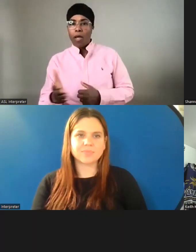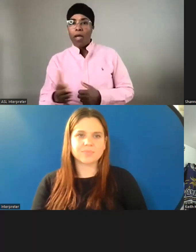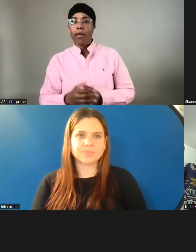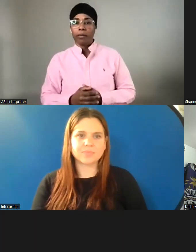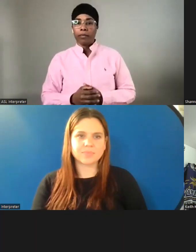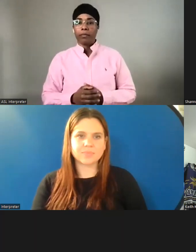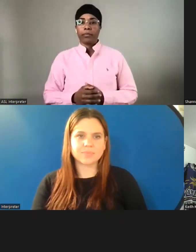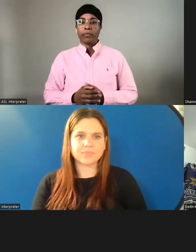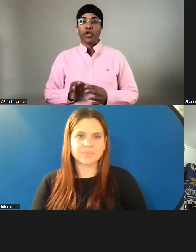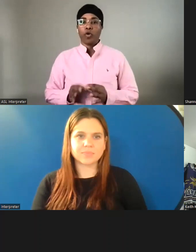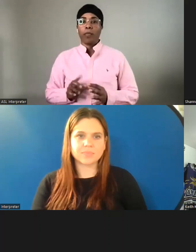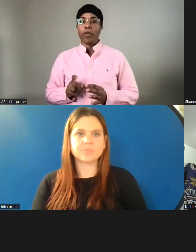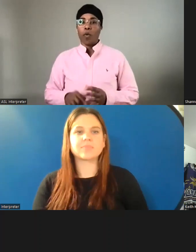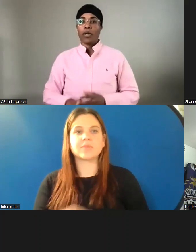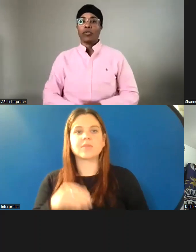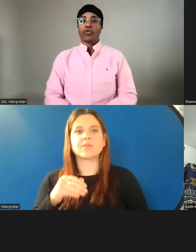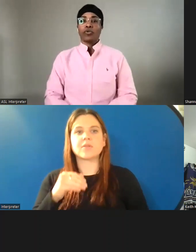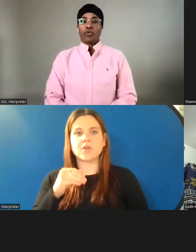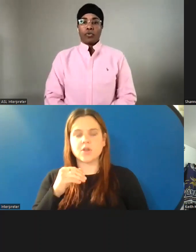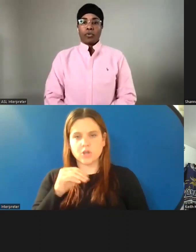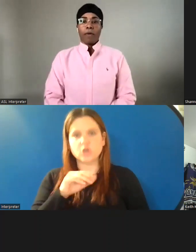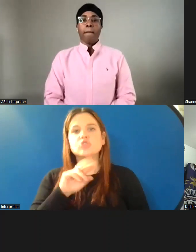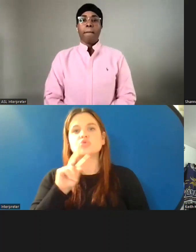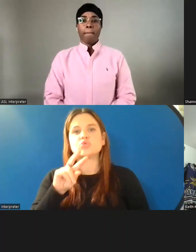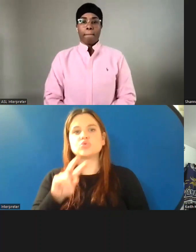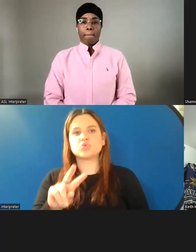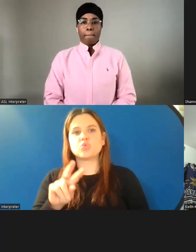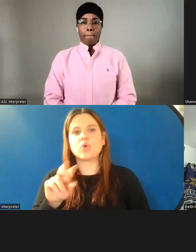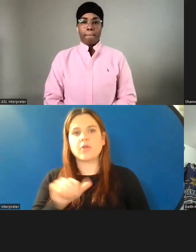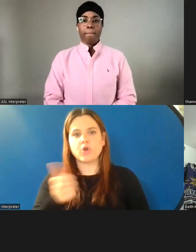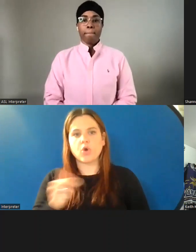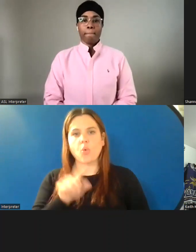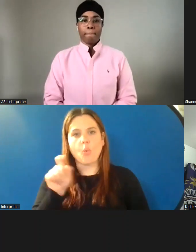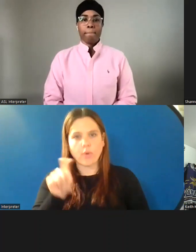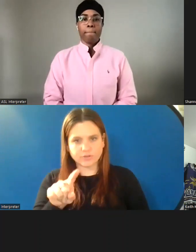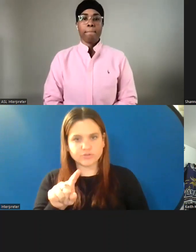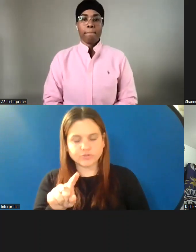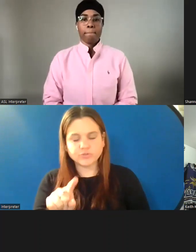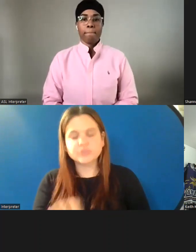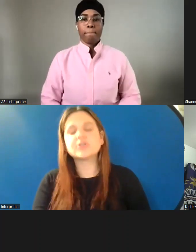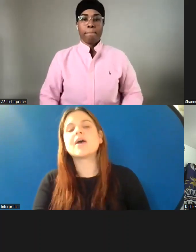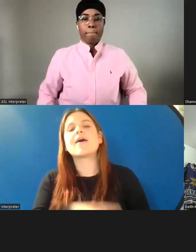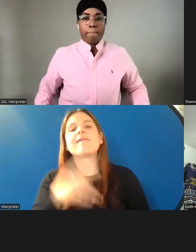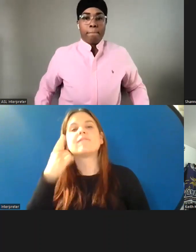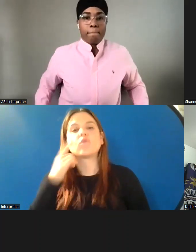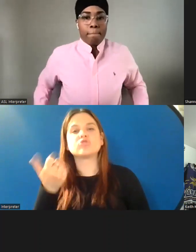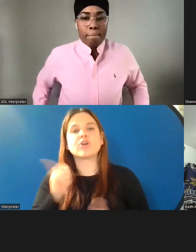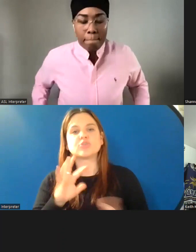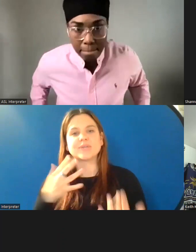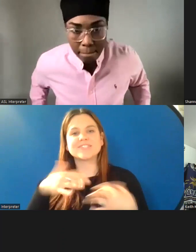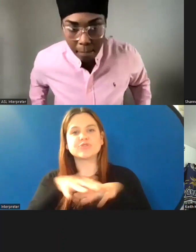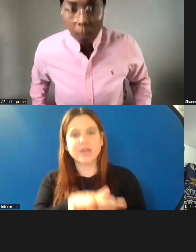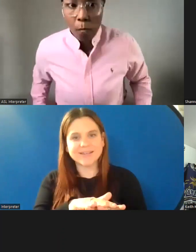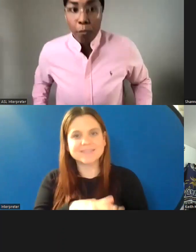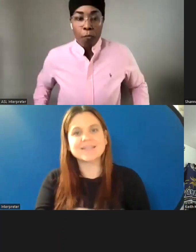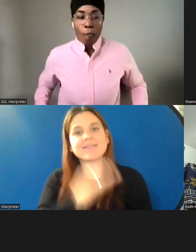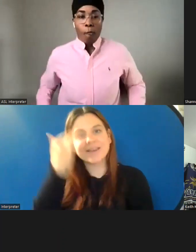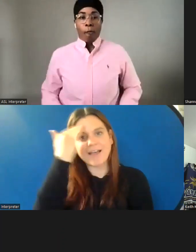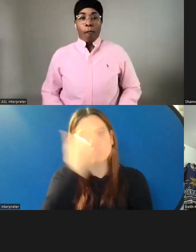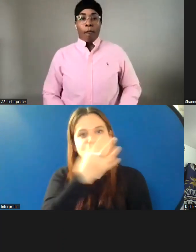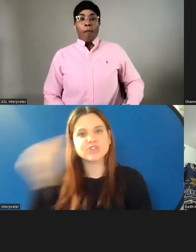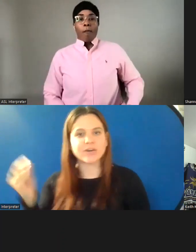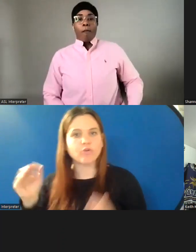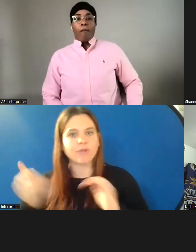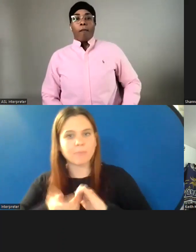for both of you about kind of incorporating traditional ecological knowledge and collaborating with